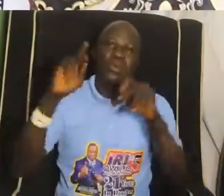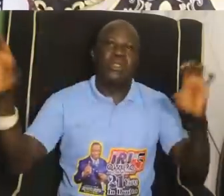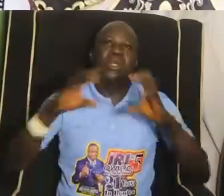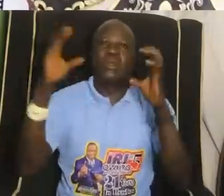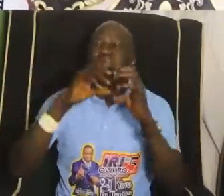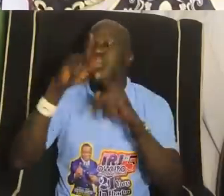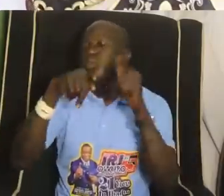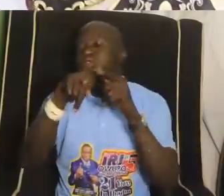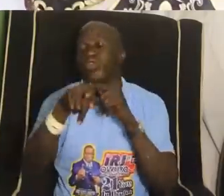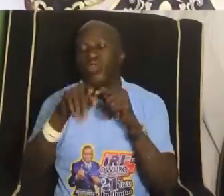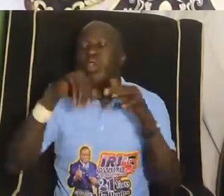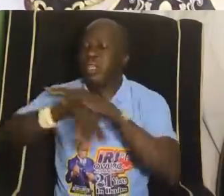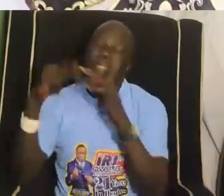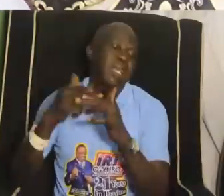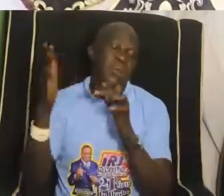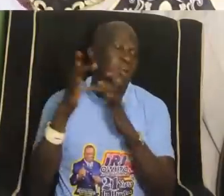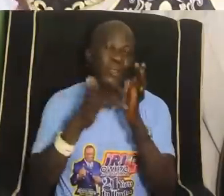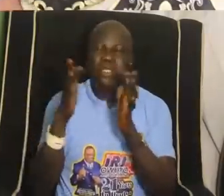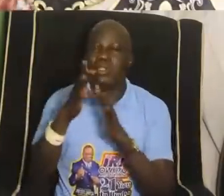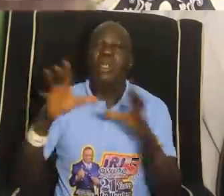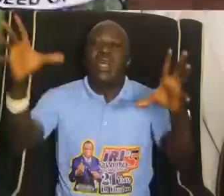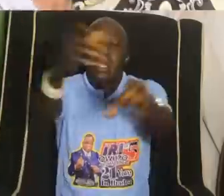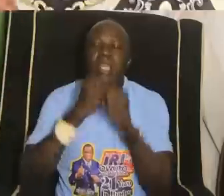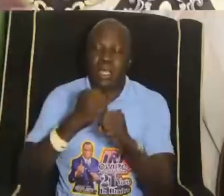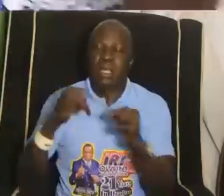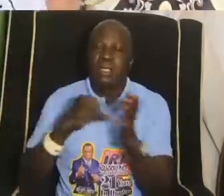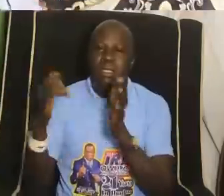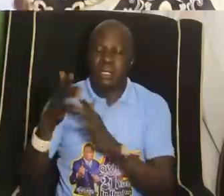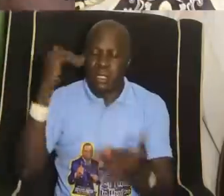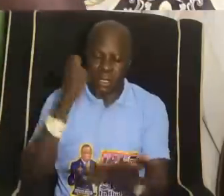will make the people to celebrate with you. In the name of Jesus.